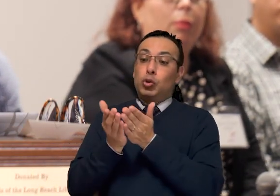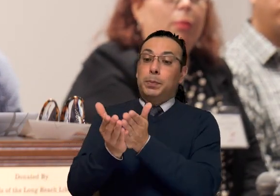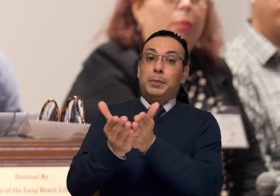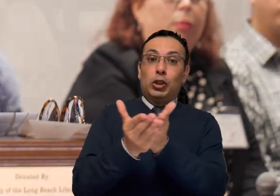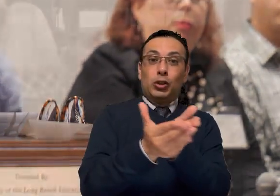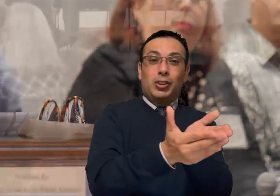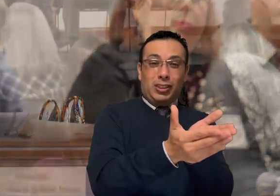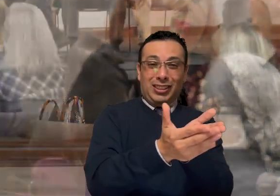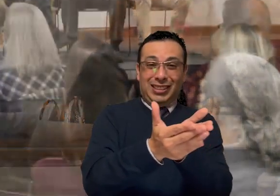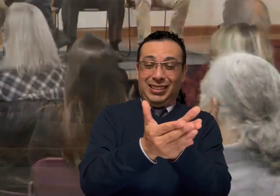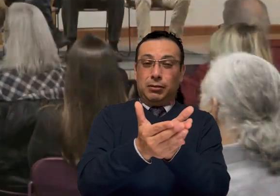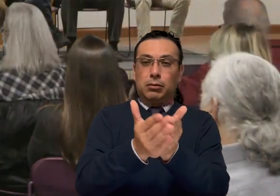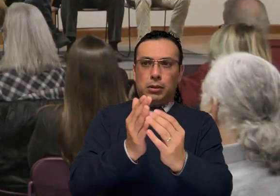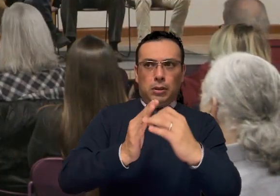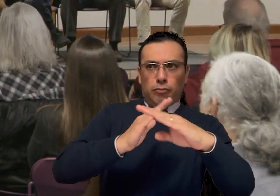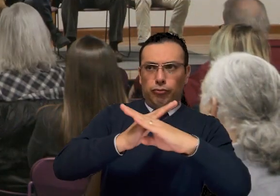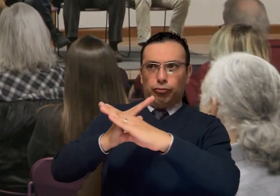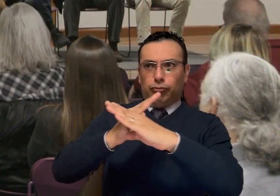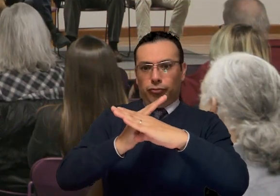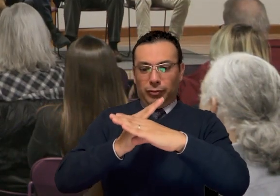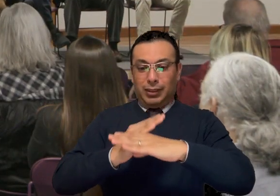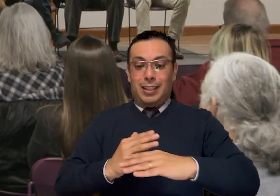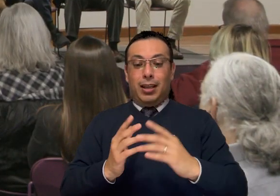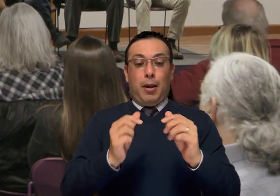around the wind farm?